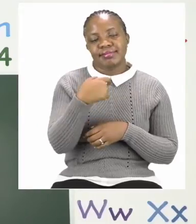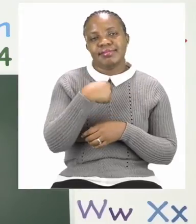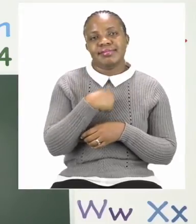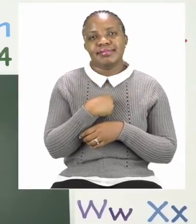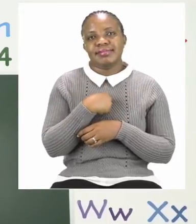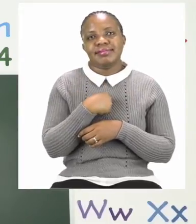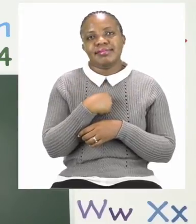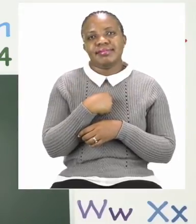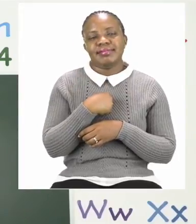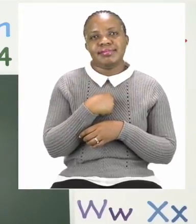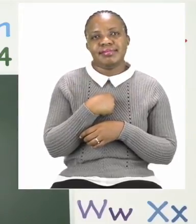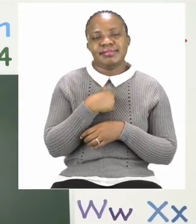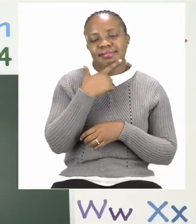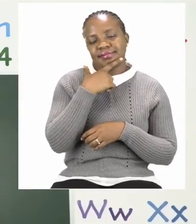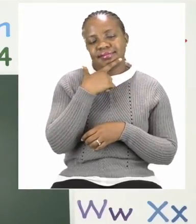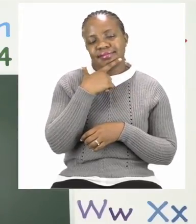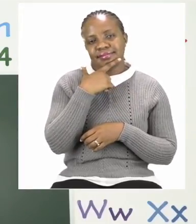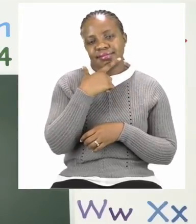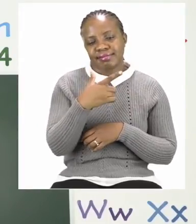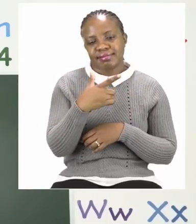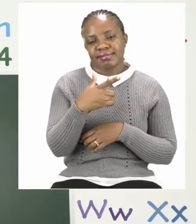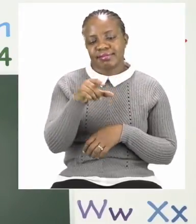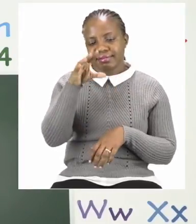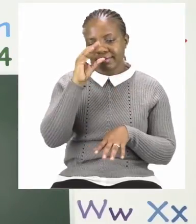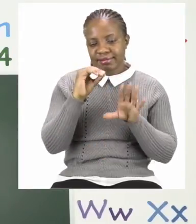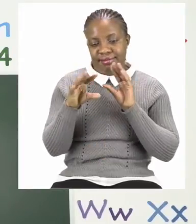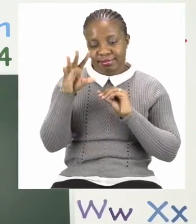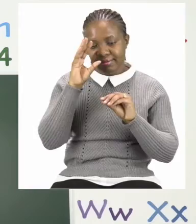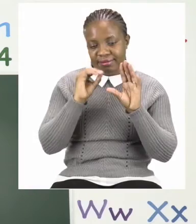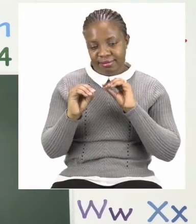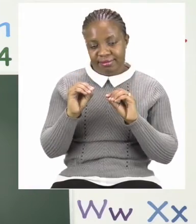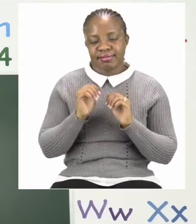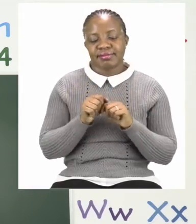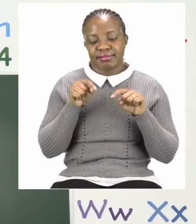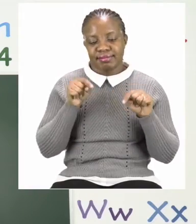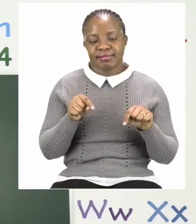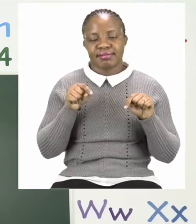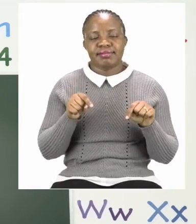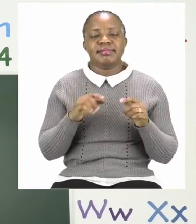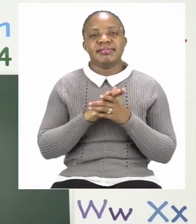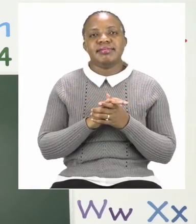we would like to say thank you so much for joining us today, and